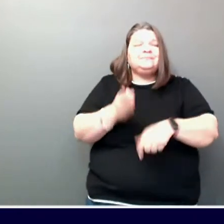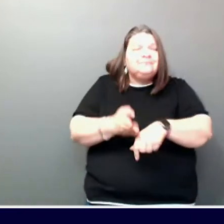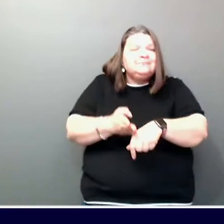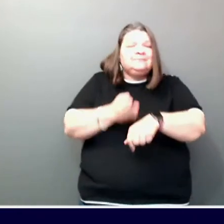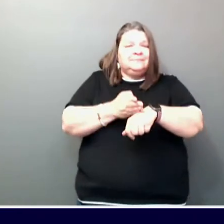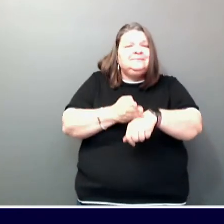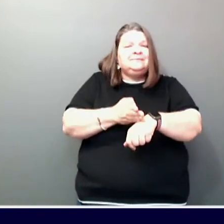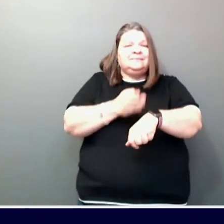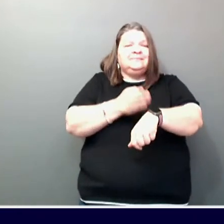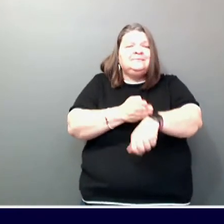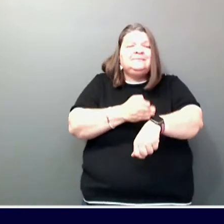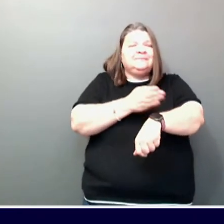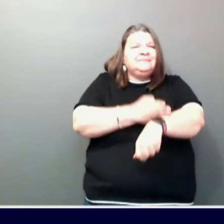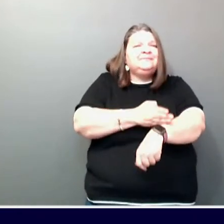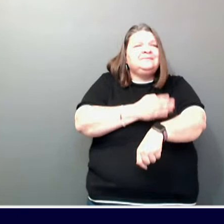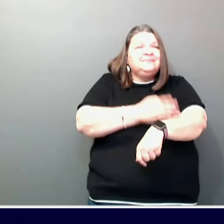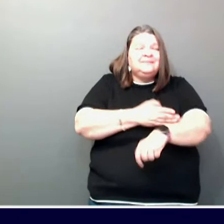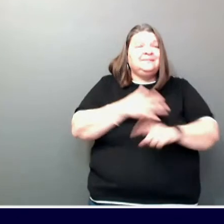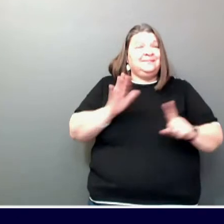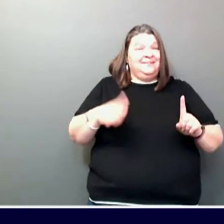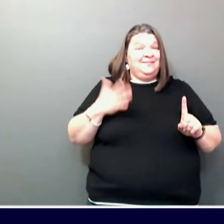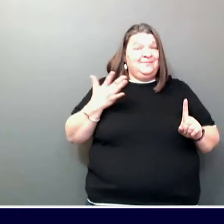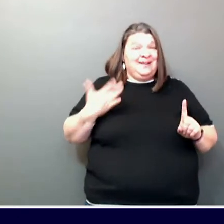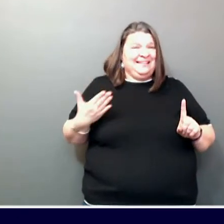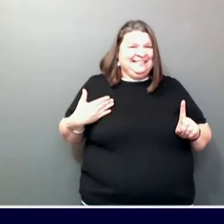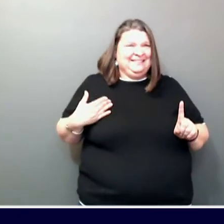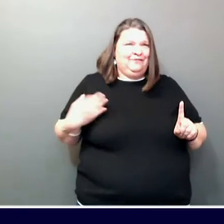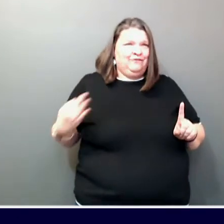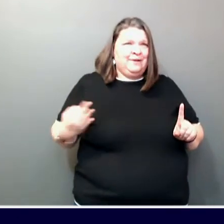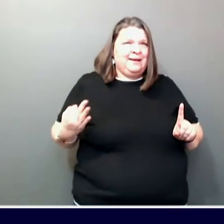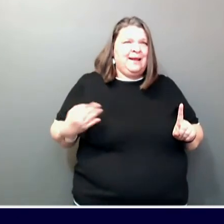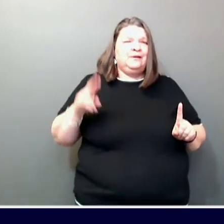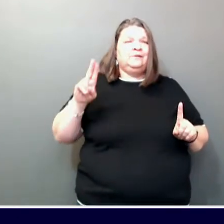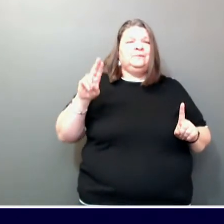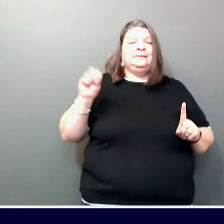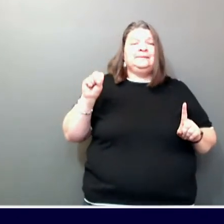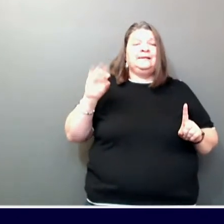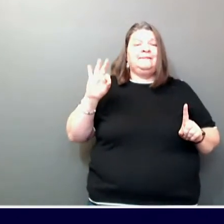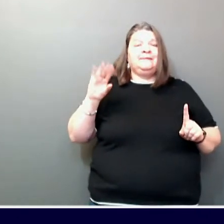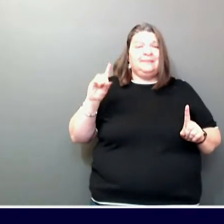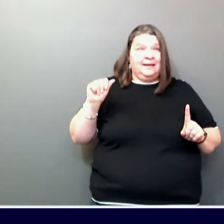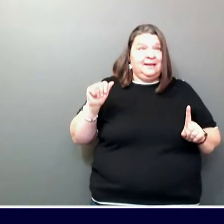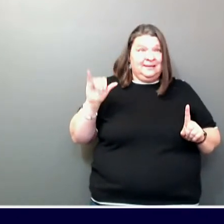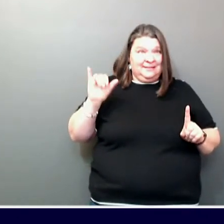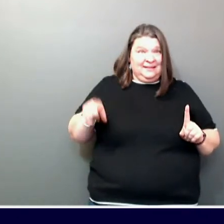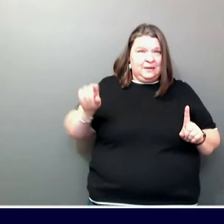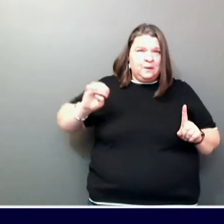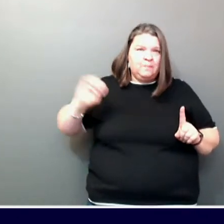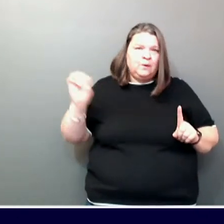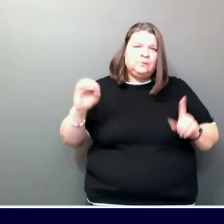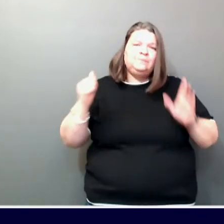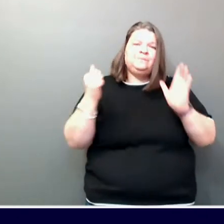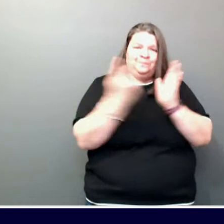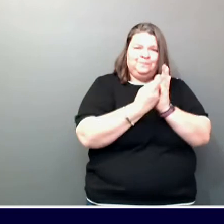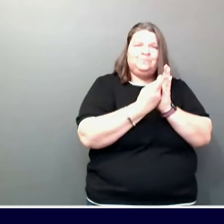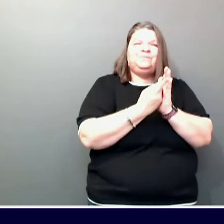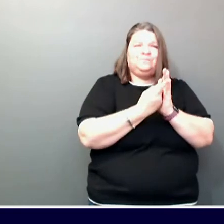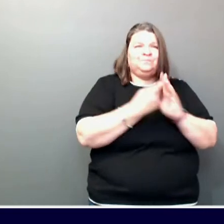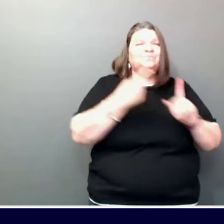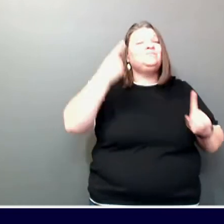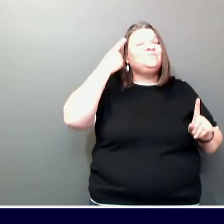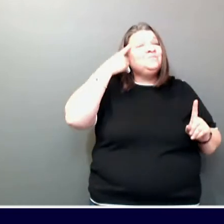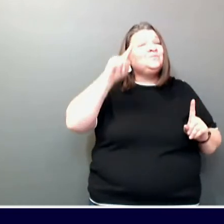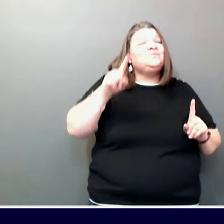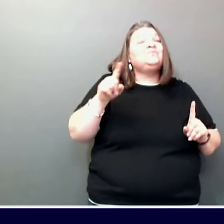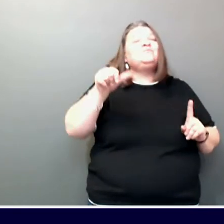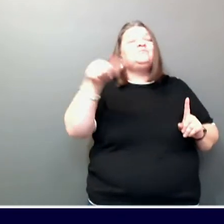Friday, the US FDA granted an emergency authorization for another one of these monoclonal antibodies. It goes